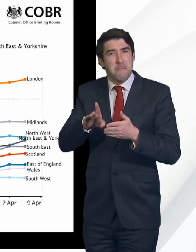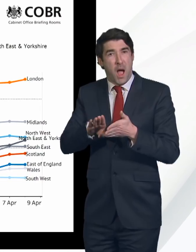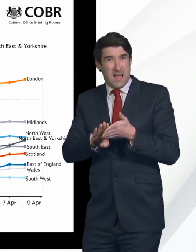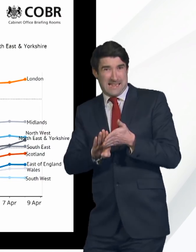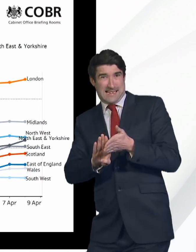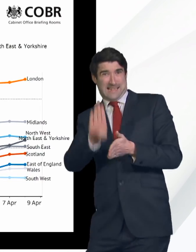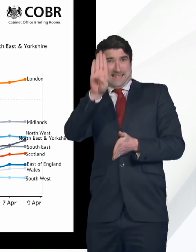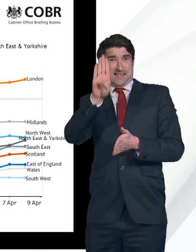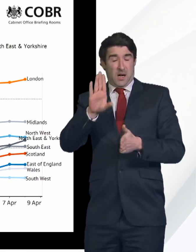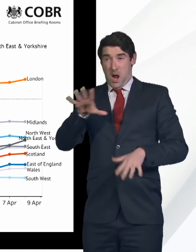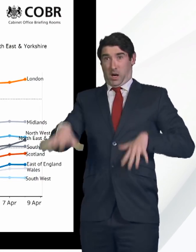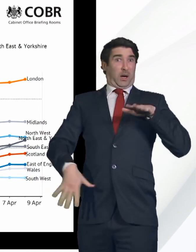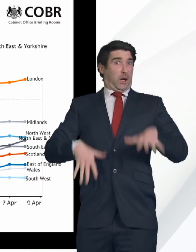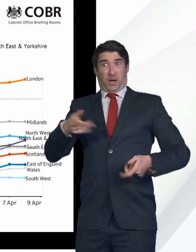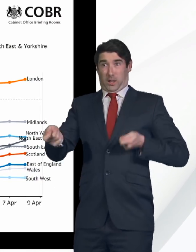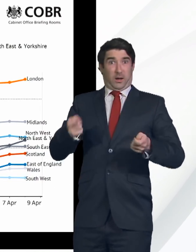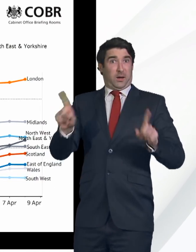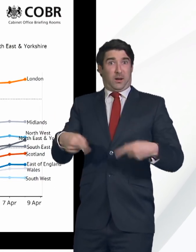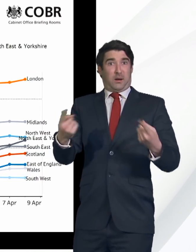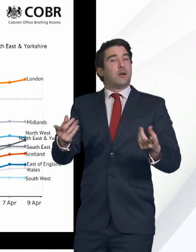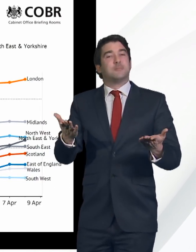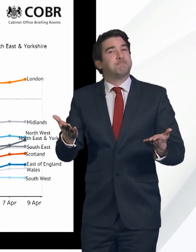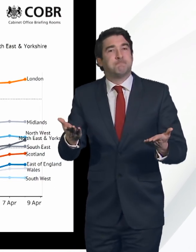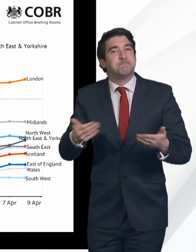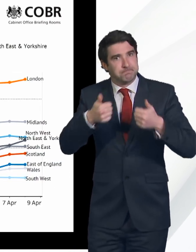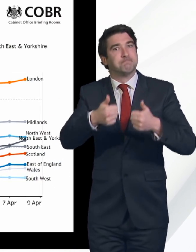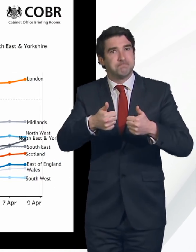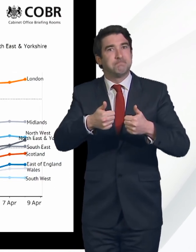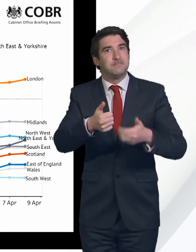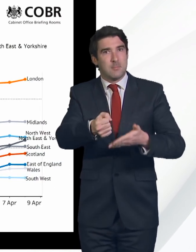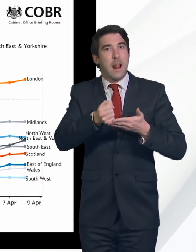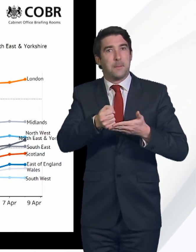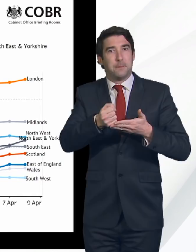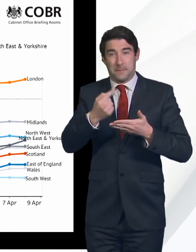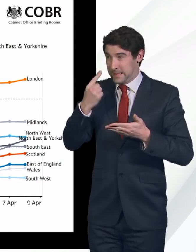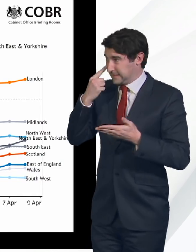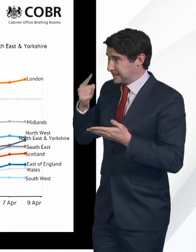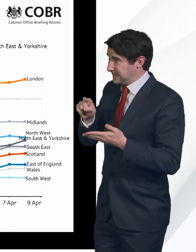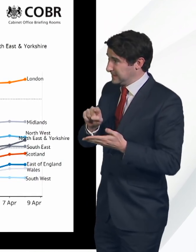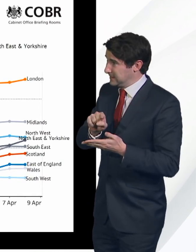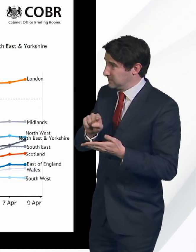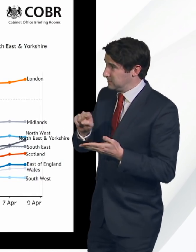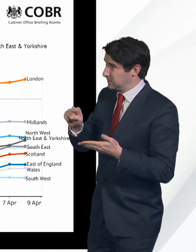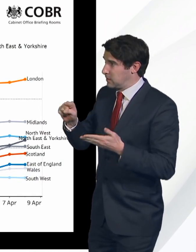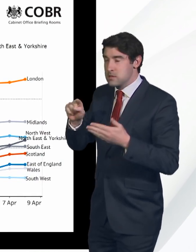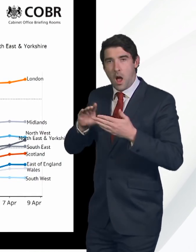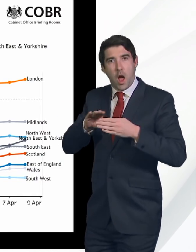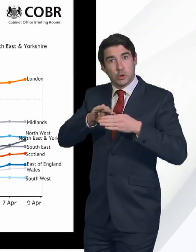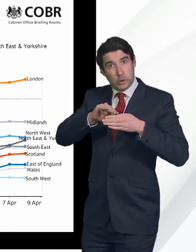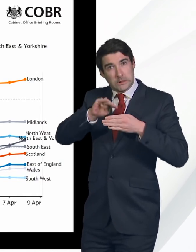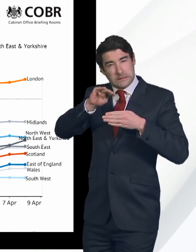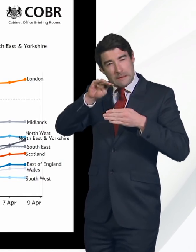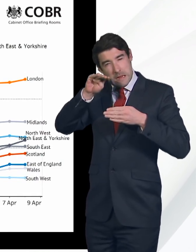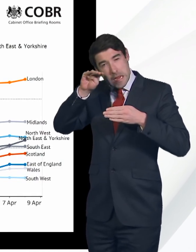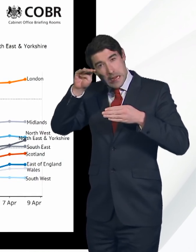that steep way. And again, if anything, we're beginning to see the first signs of this levelling off. Too early